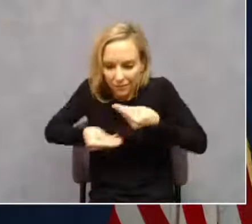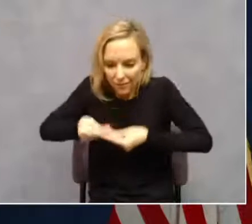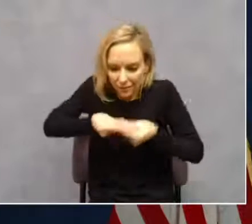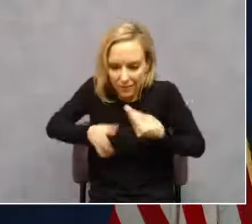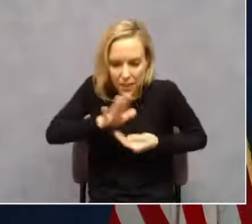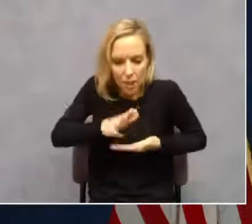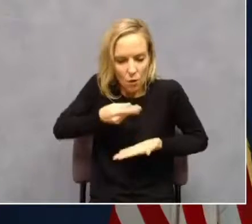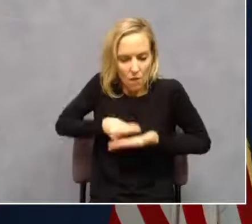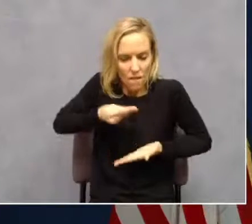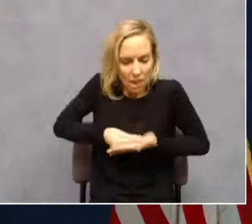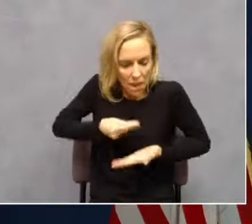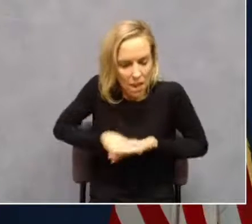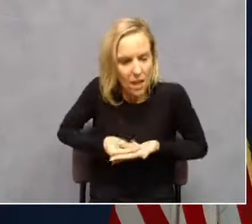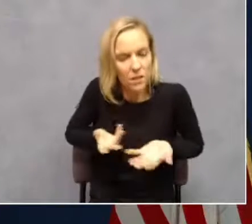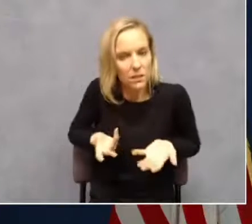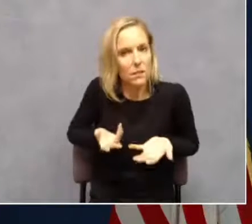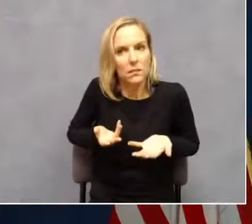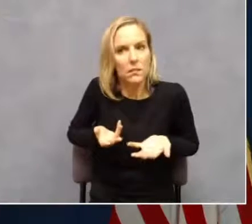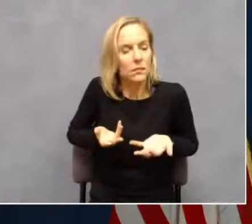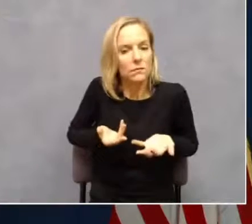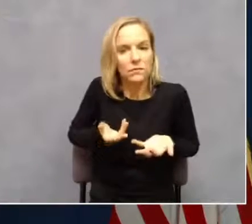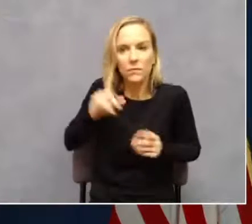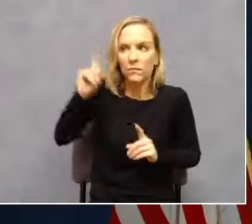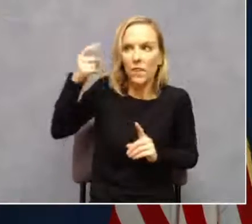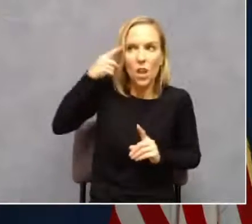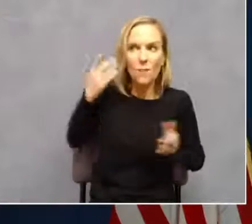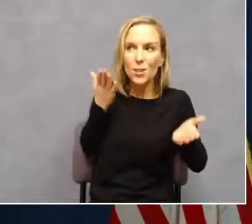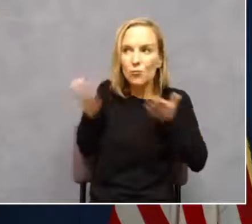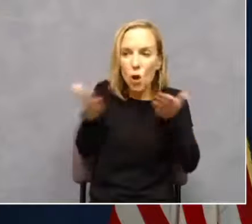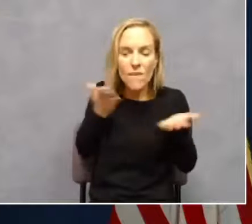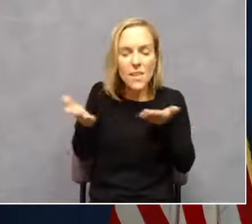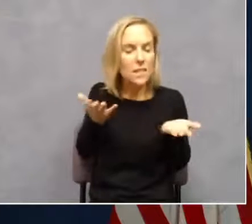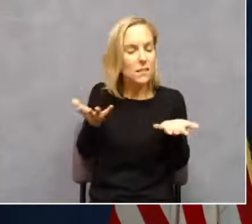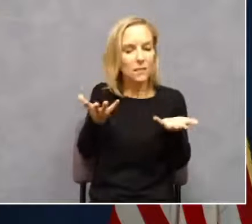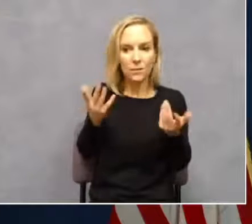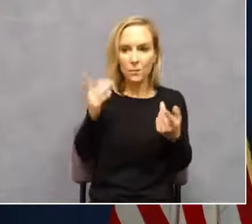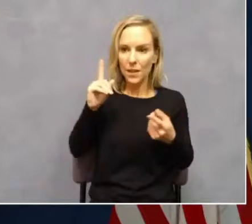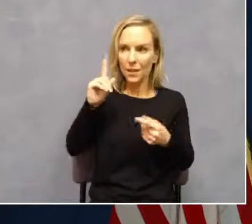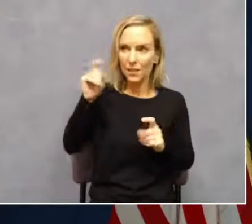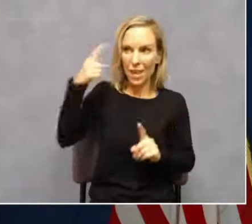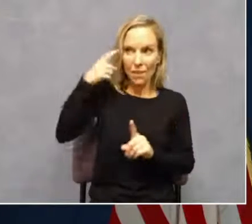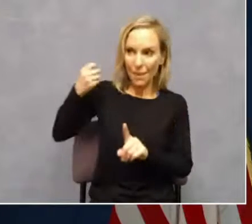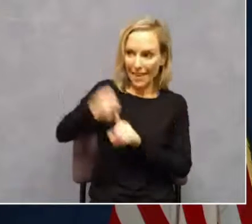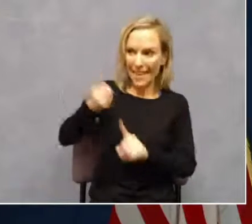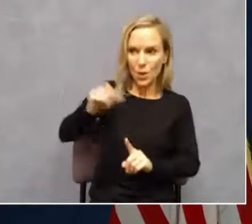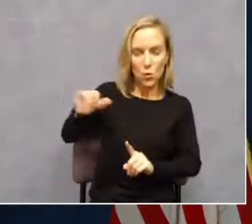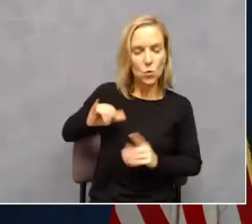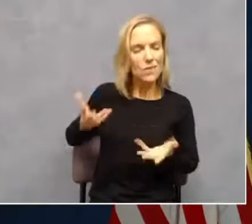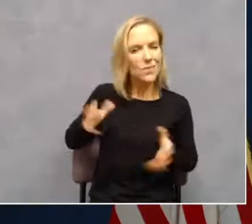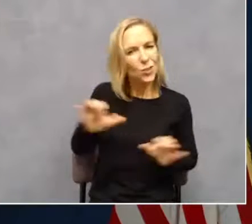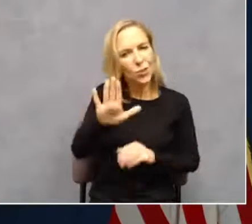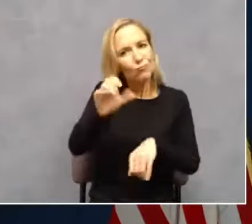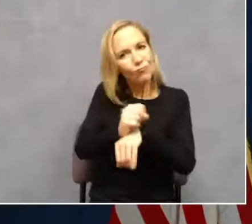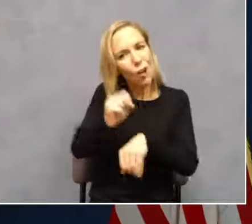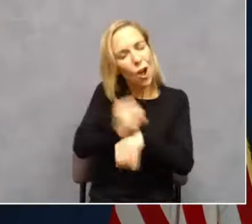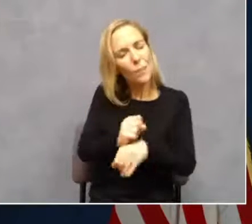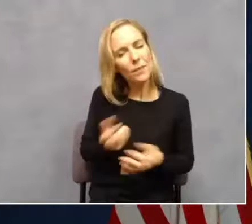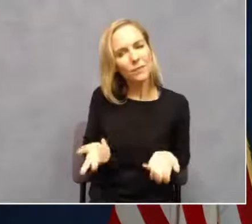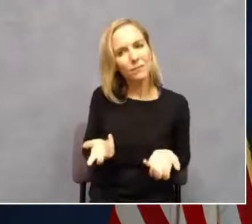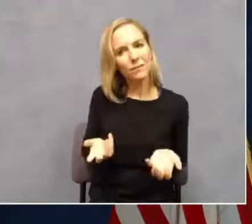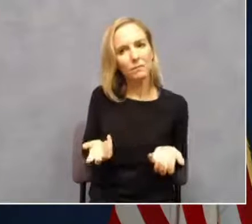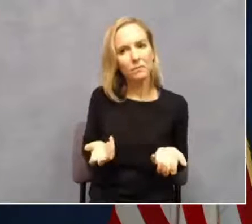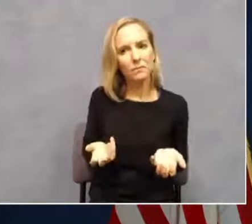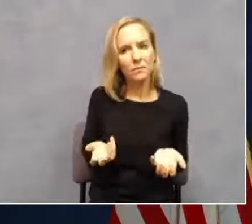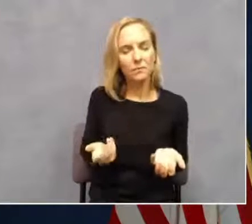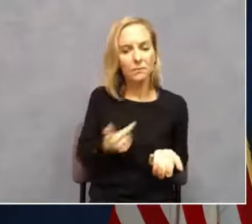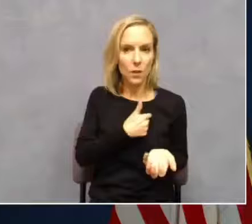finances, with government services, with the way that the government's been hit as well. Do your job. We have